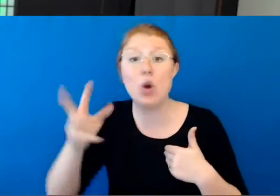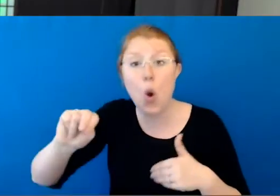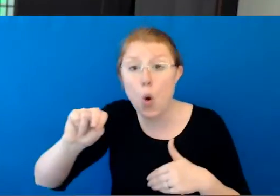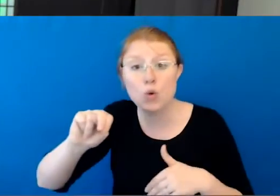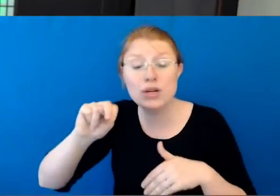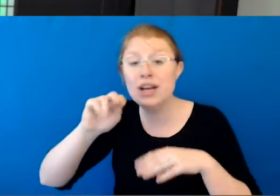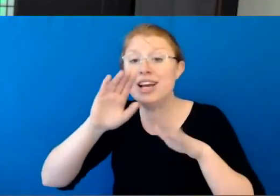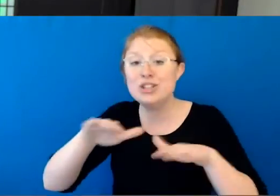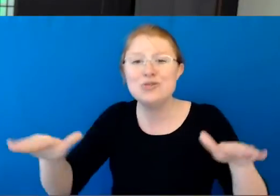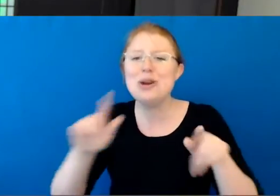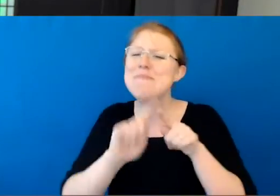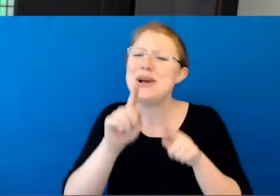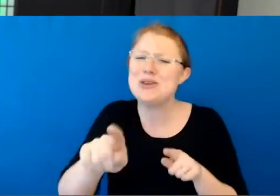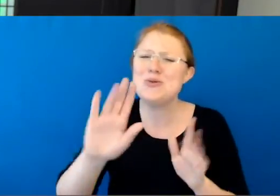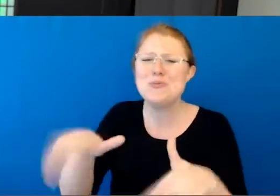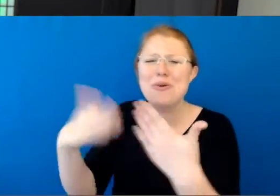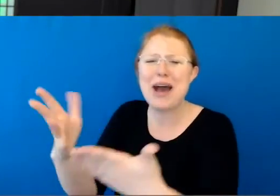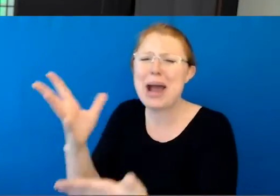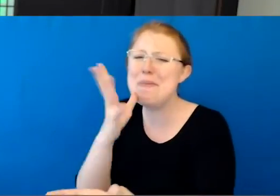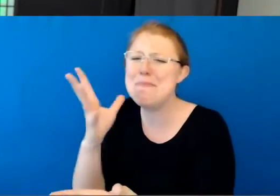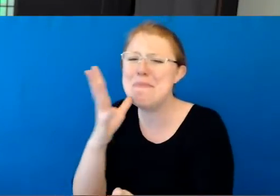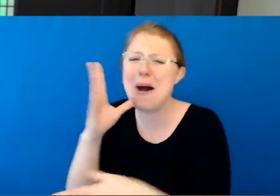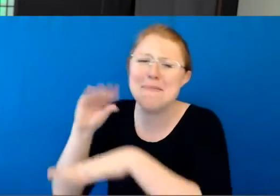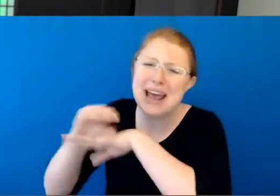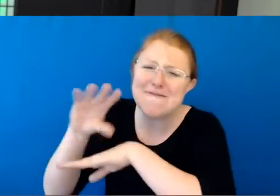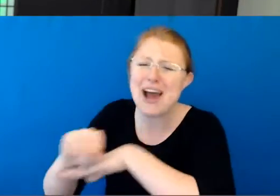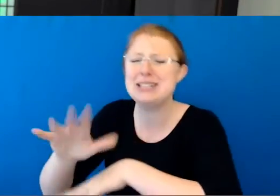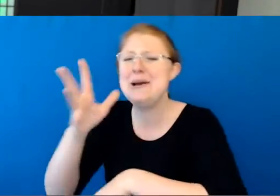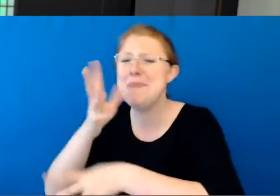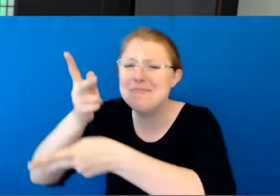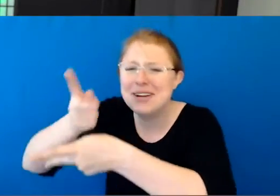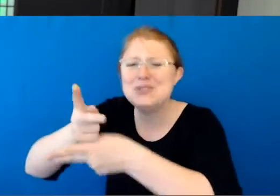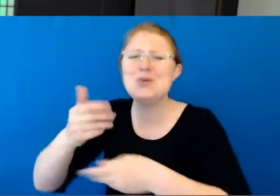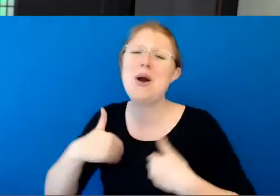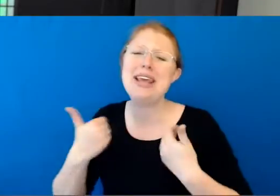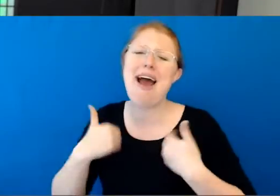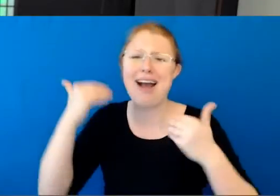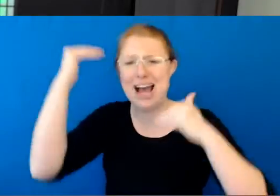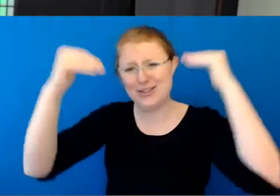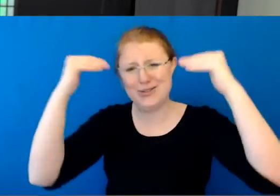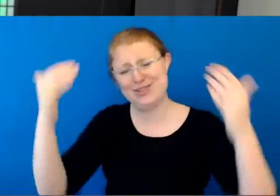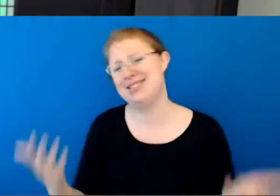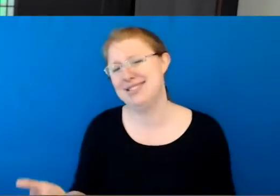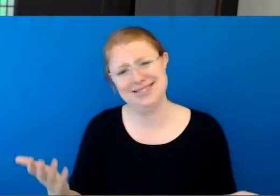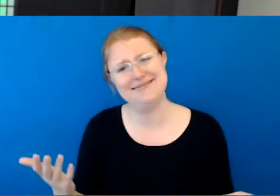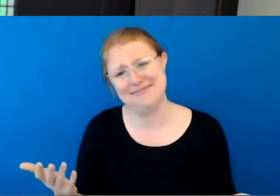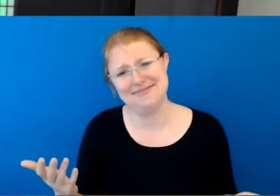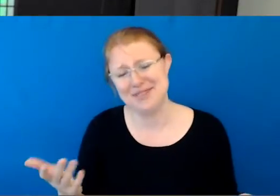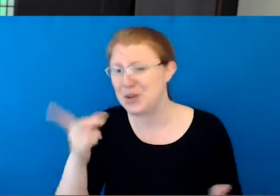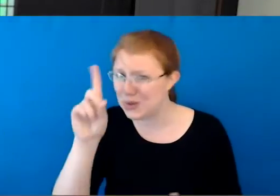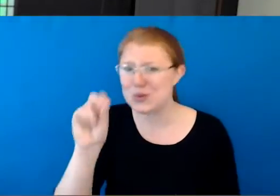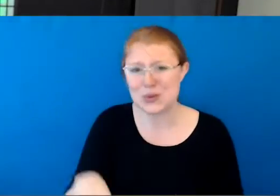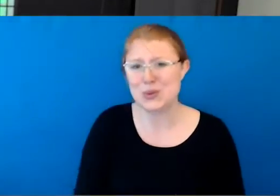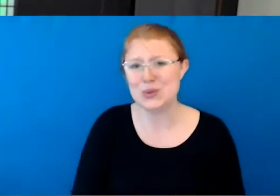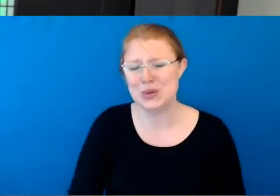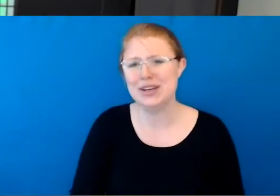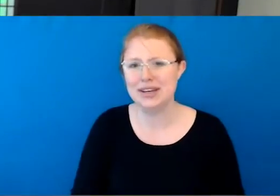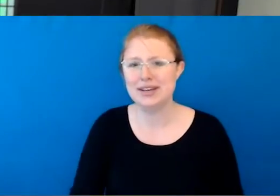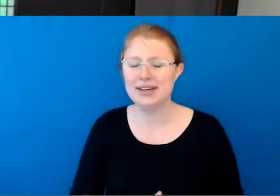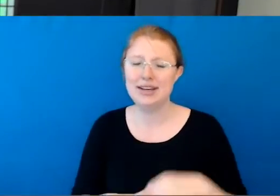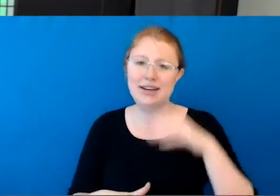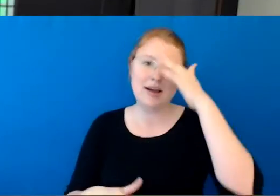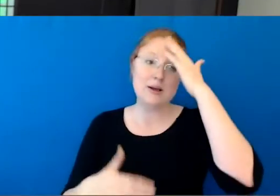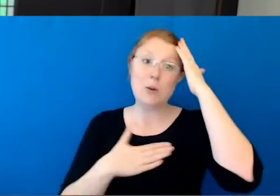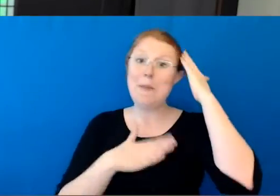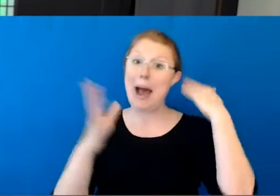mom as a mom. And my mom had that gift. She was a surrogate mom to so many. And many of you women out there, you might not